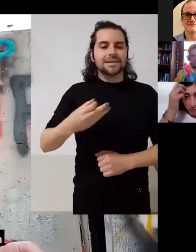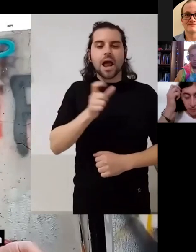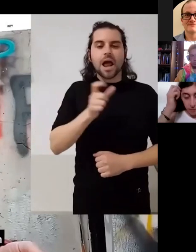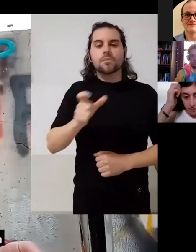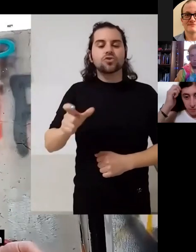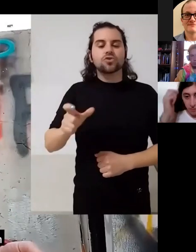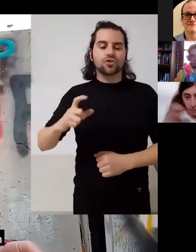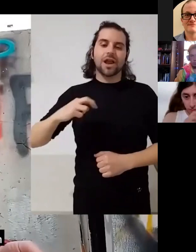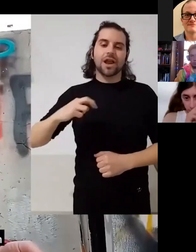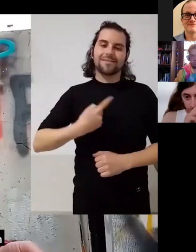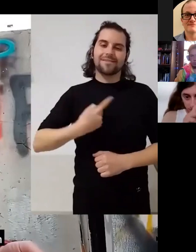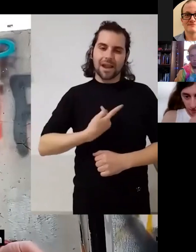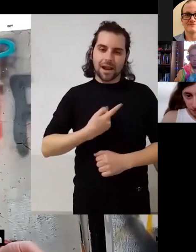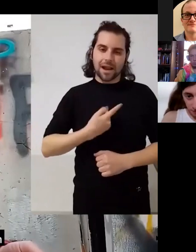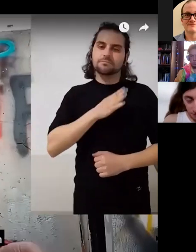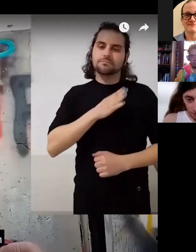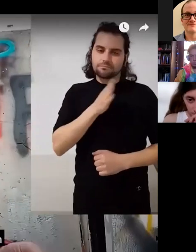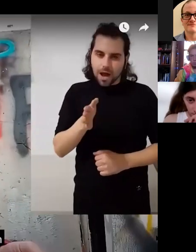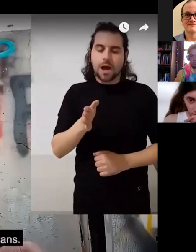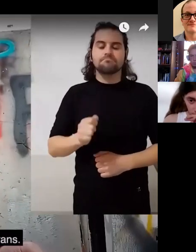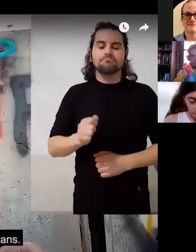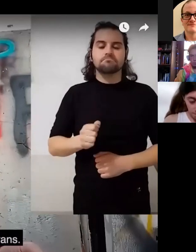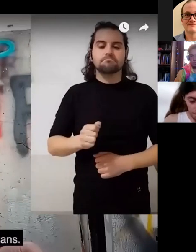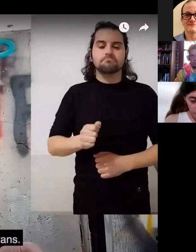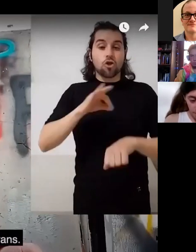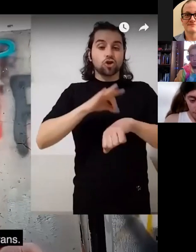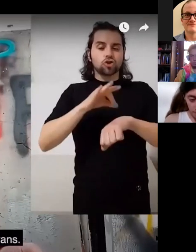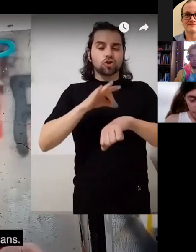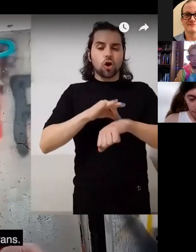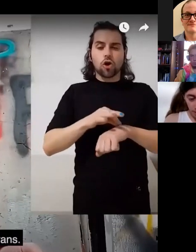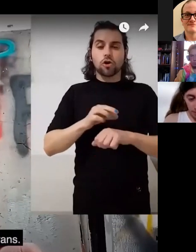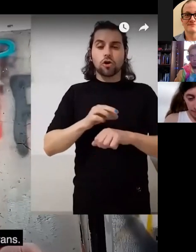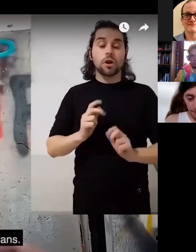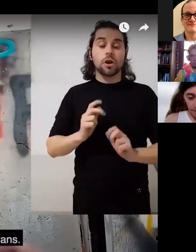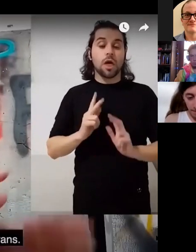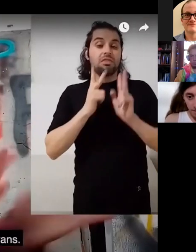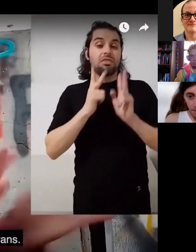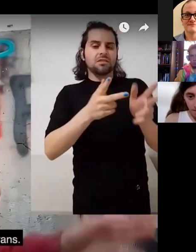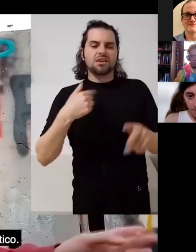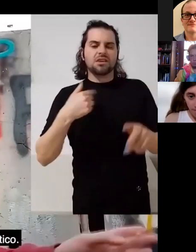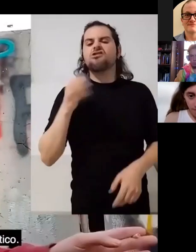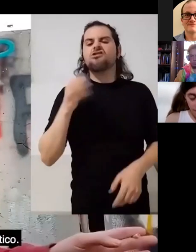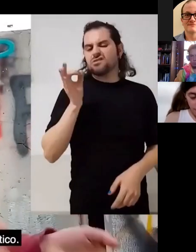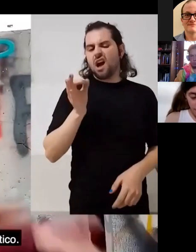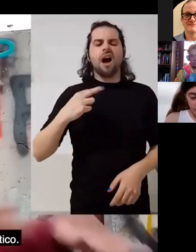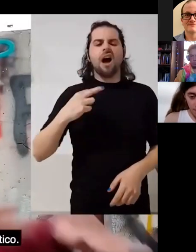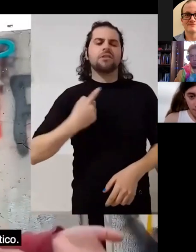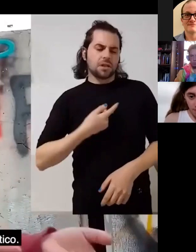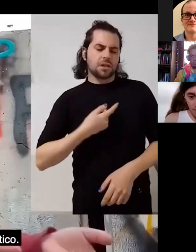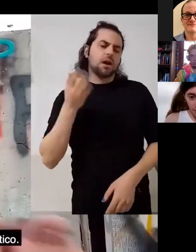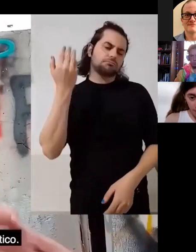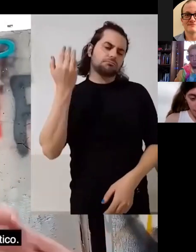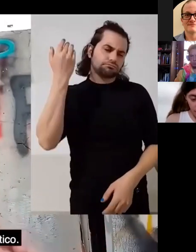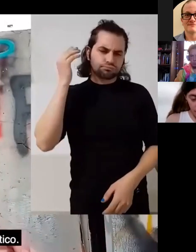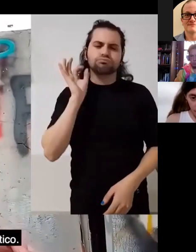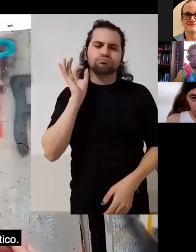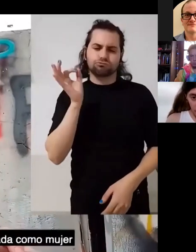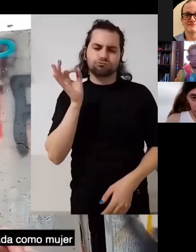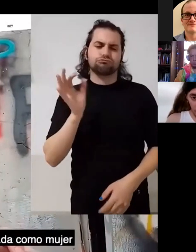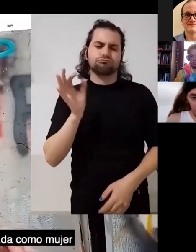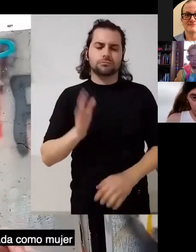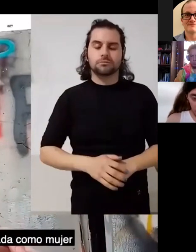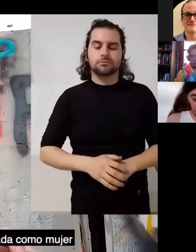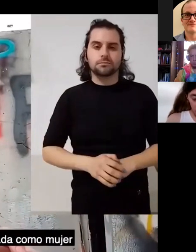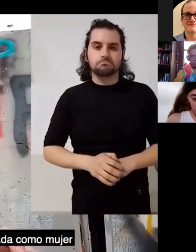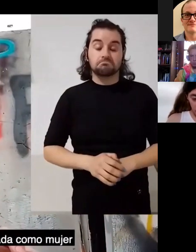or when it focuses, it has been specially designed for trans people, and there are experts in